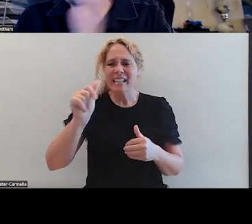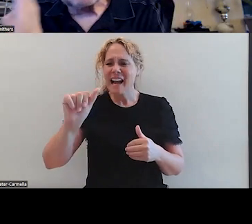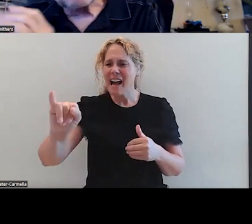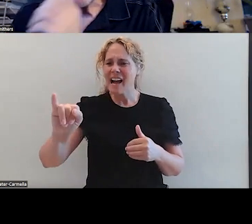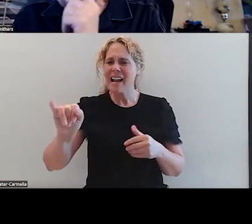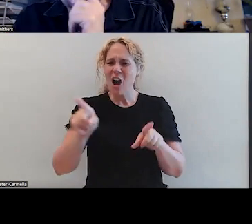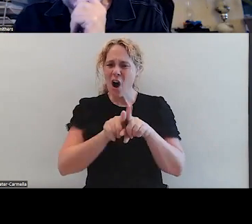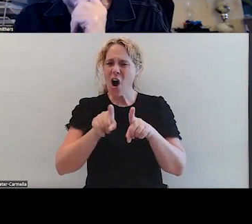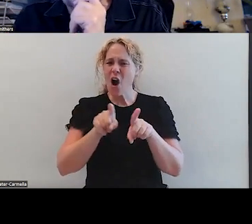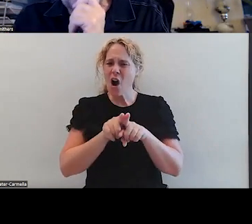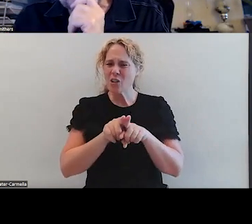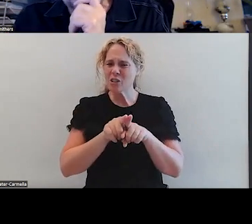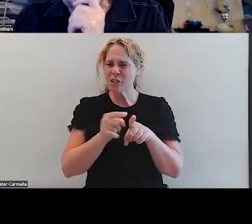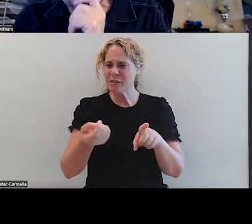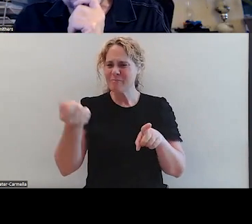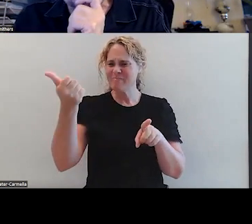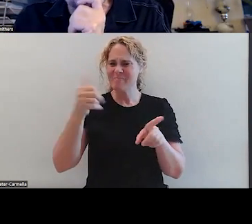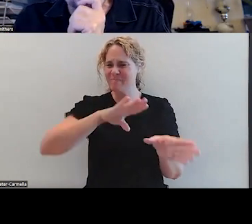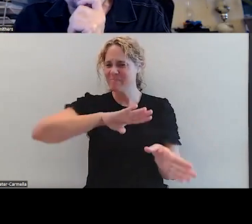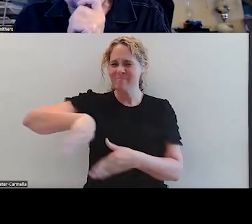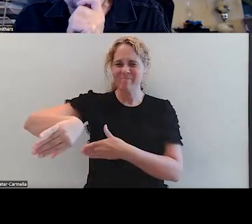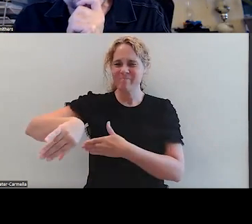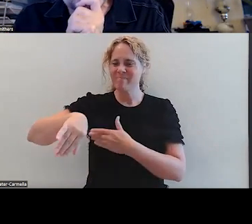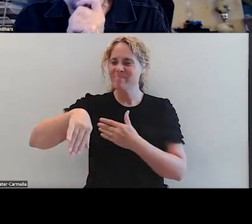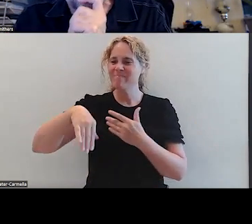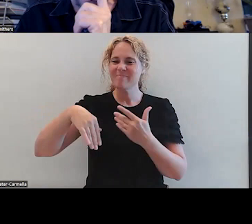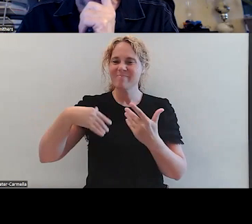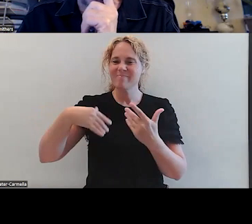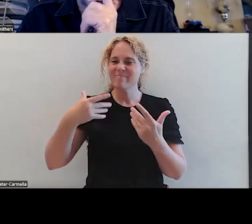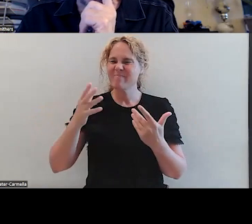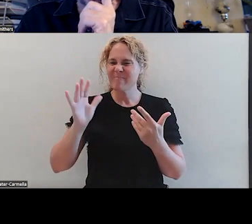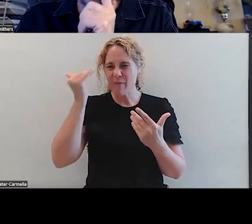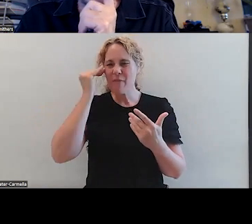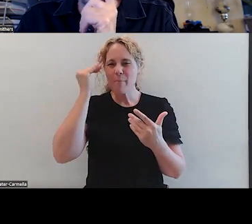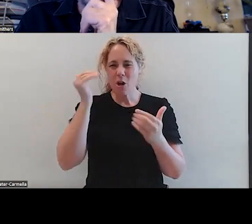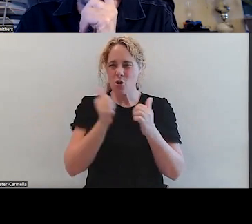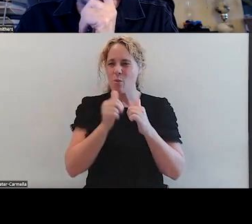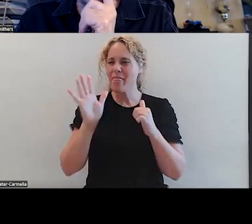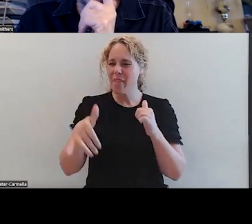also, we'll put that aside because that's I'm familiar with that.